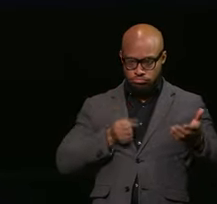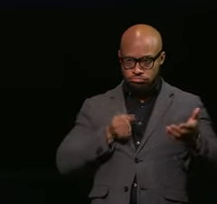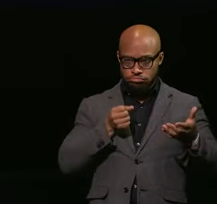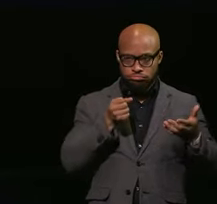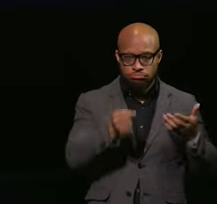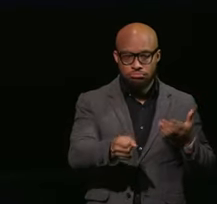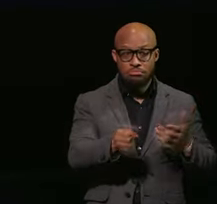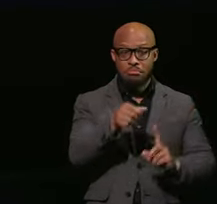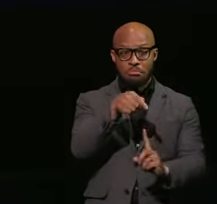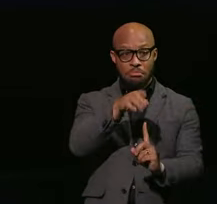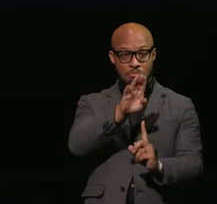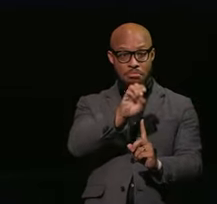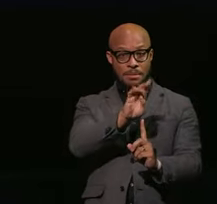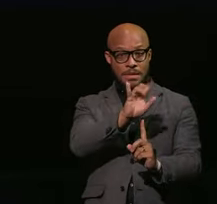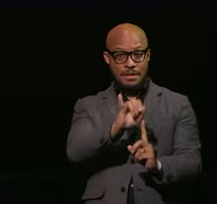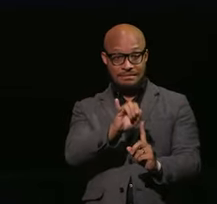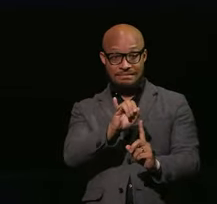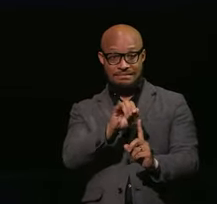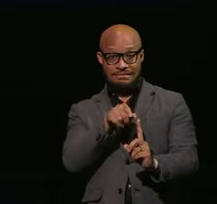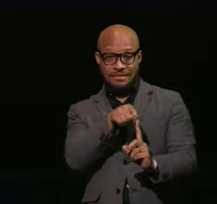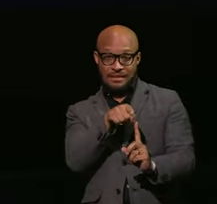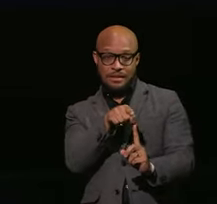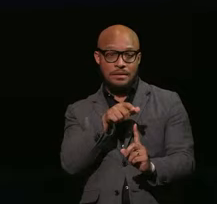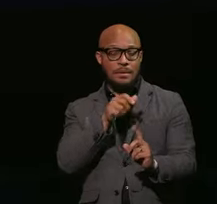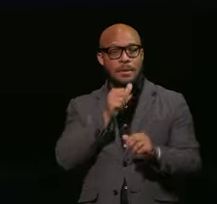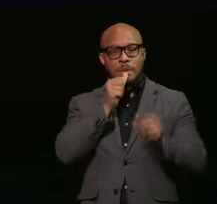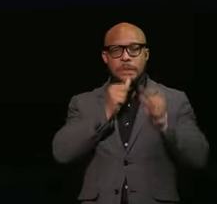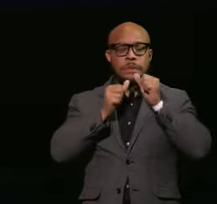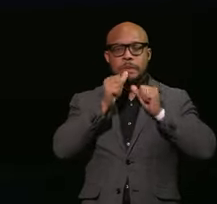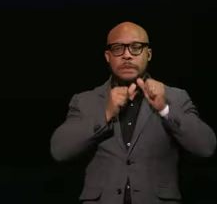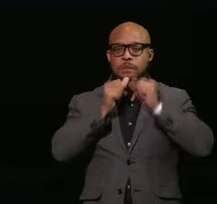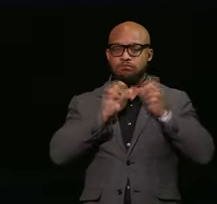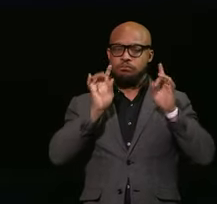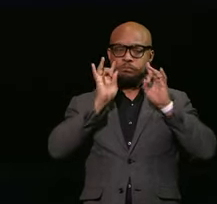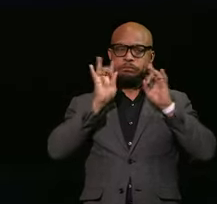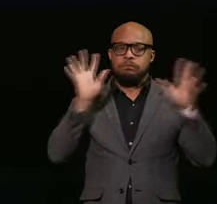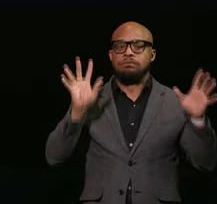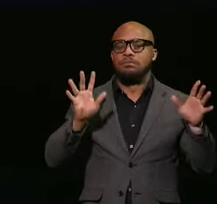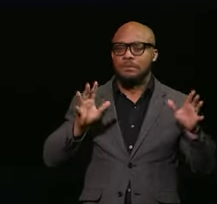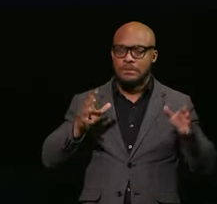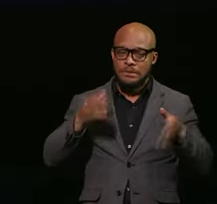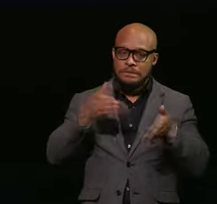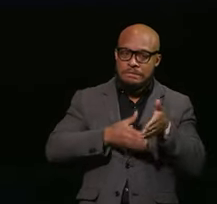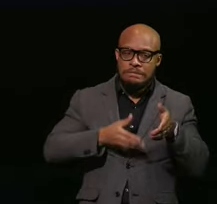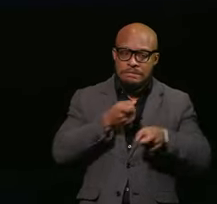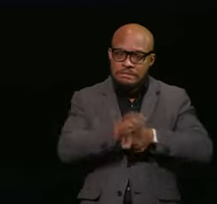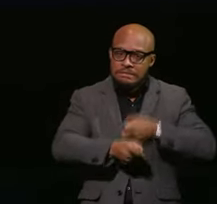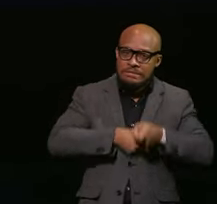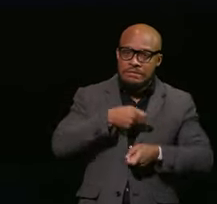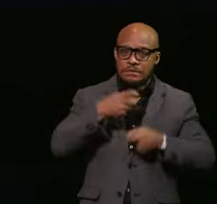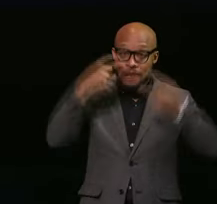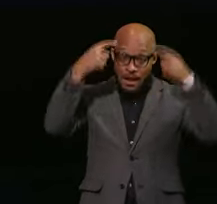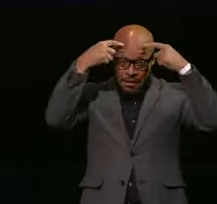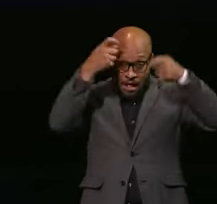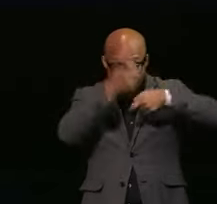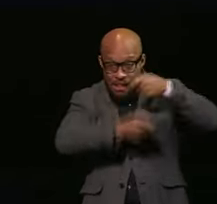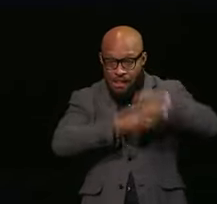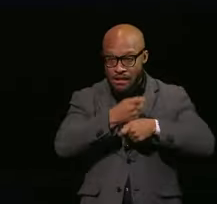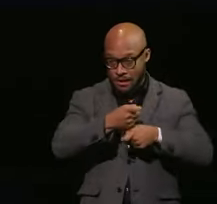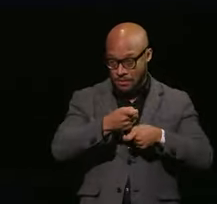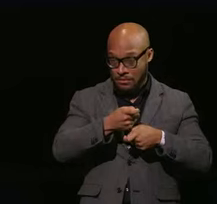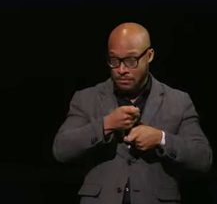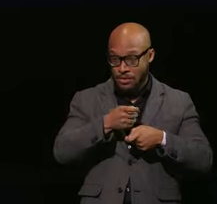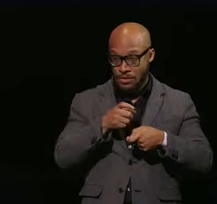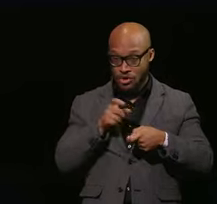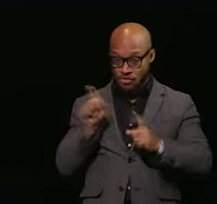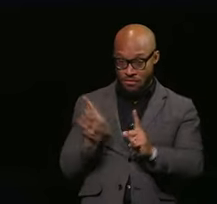Bobby endures so much throughout the course of this film, physically, mentally. Can you share a bit about your experiences on the ground,